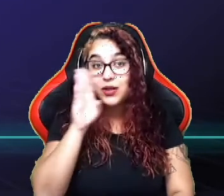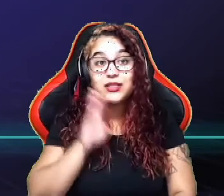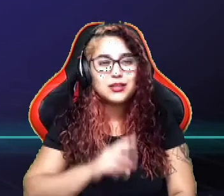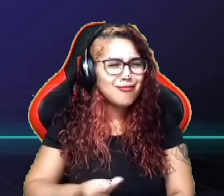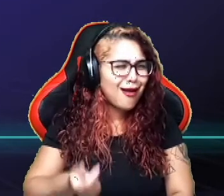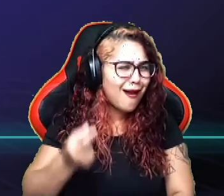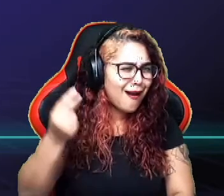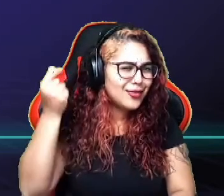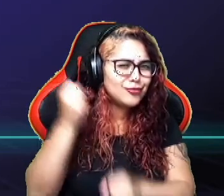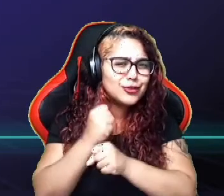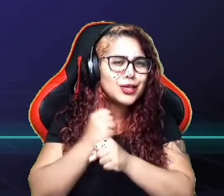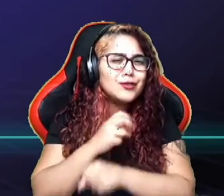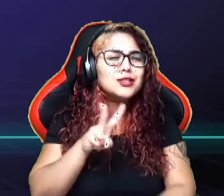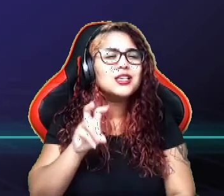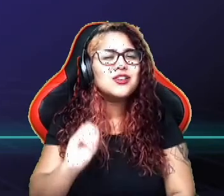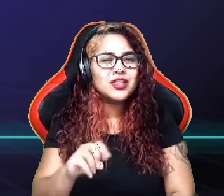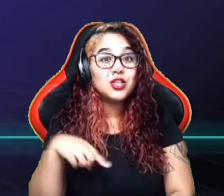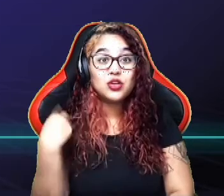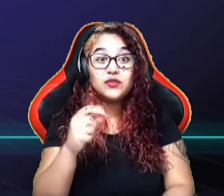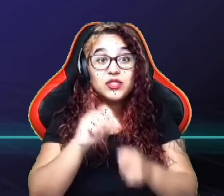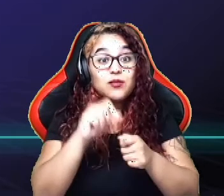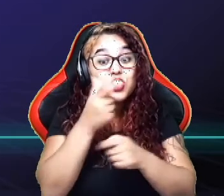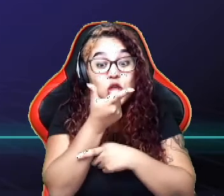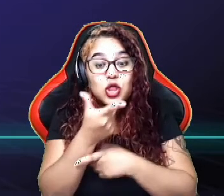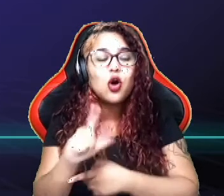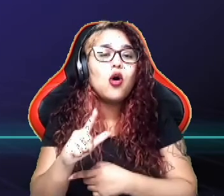We republished